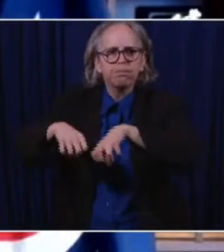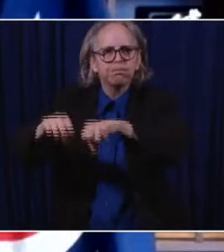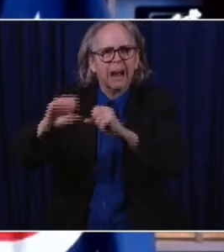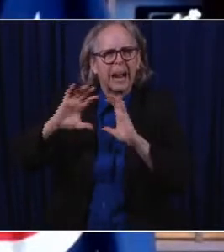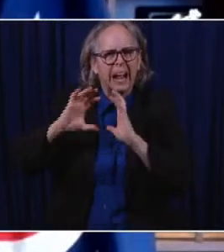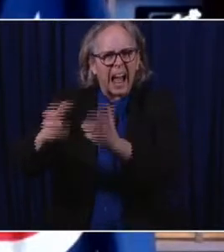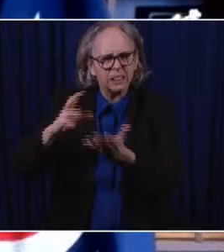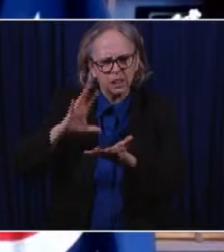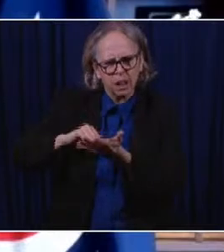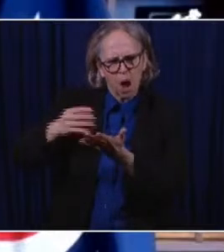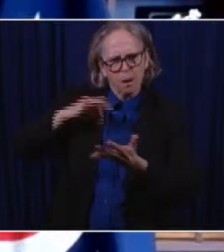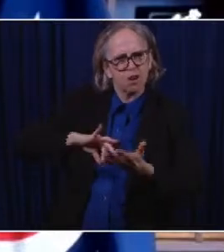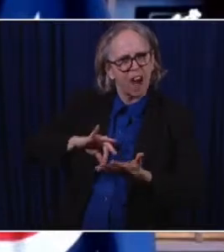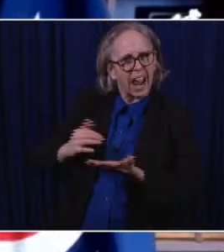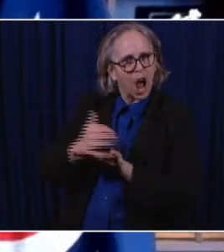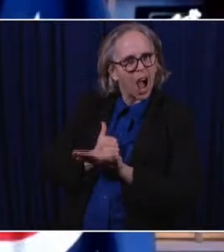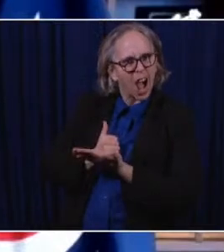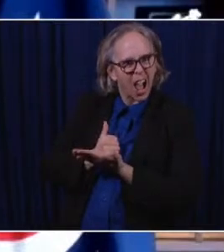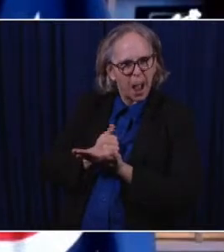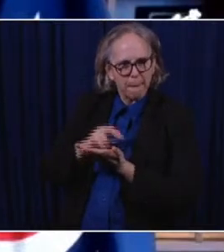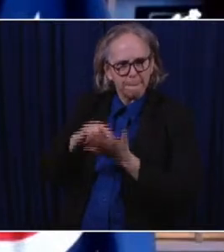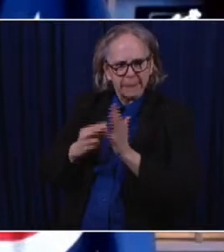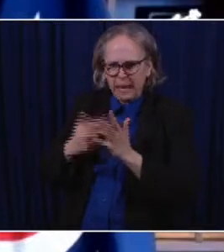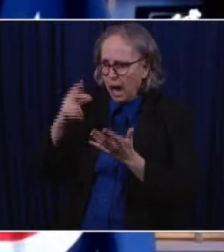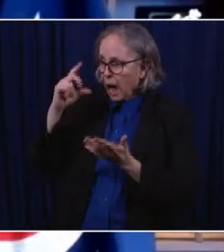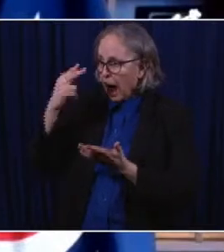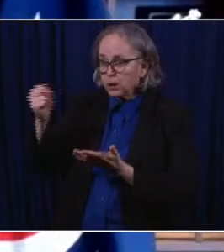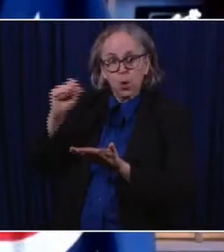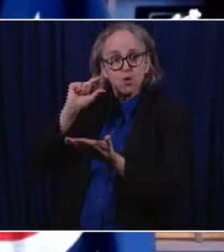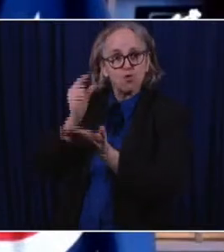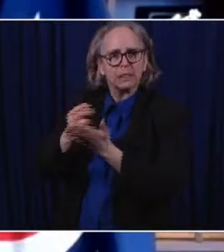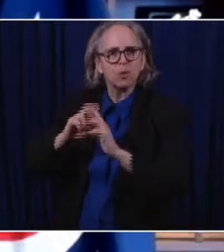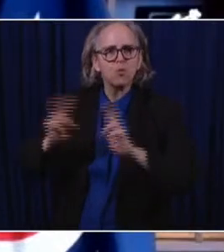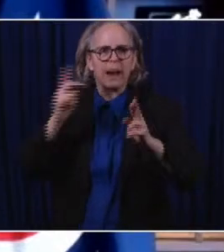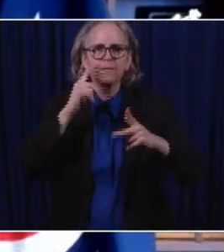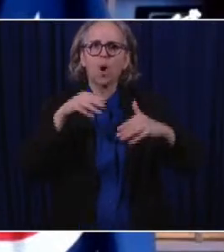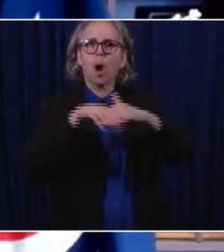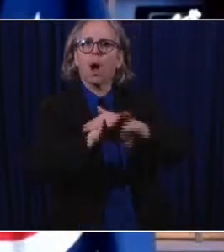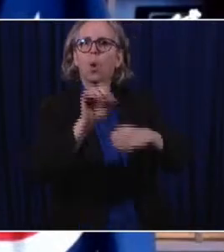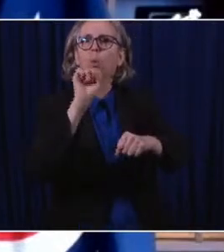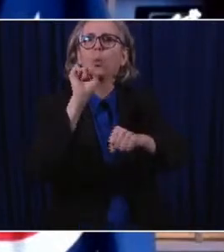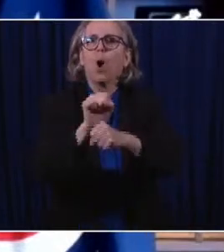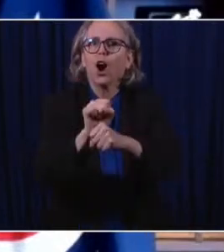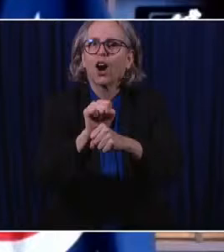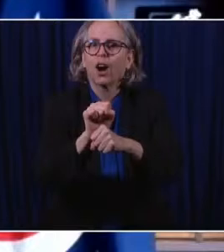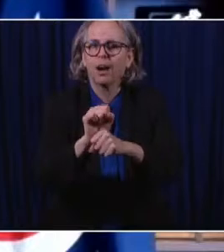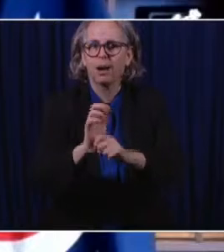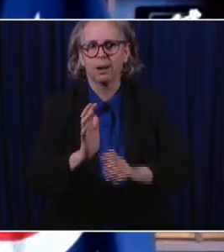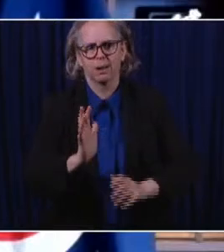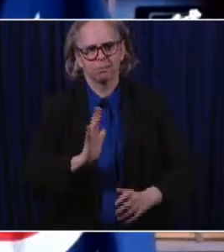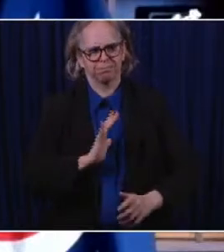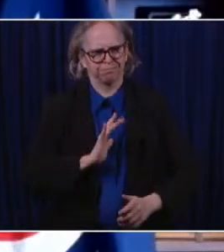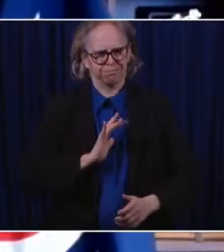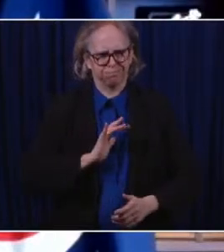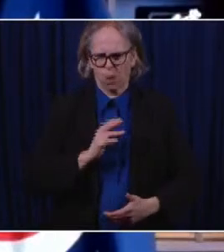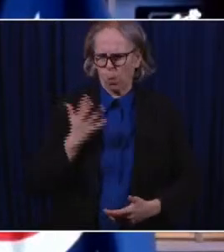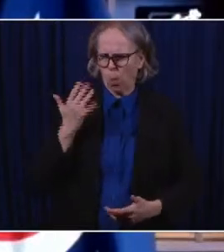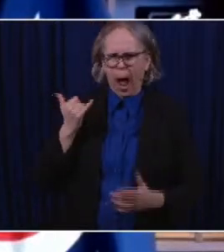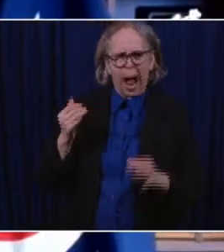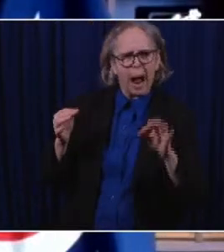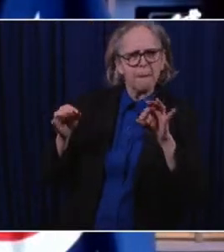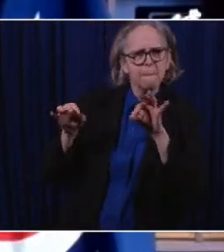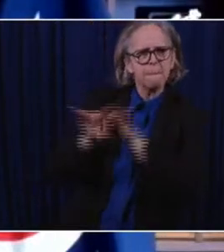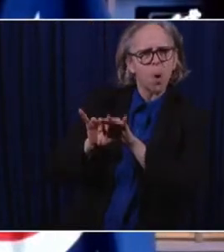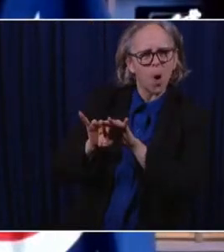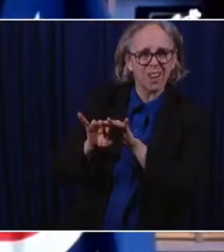work right out of high school. Why does this money matter? I'll tell you why it matters. I've learned this on many of my visits to